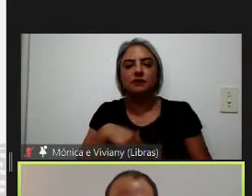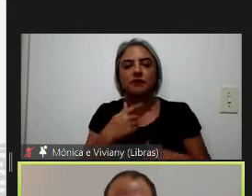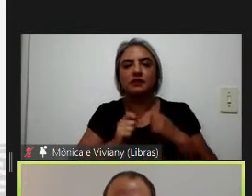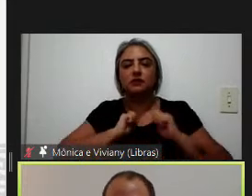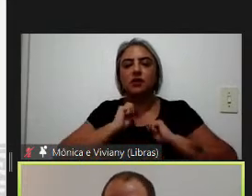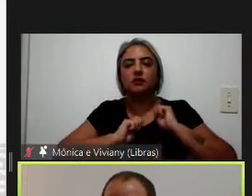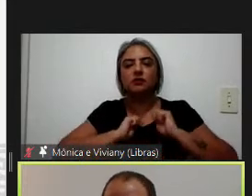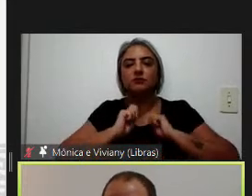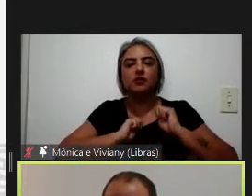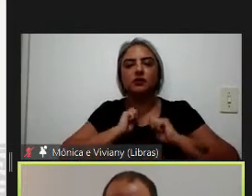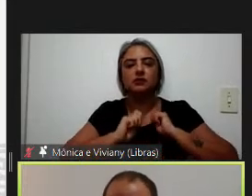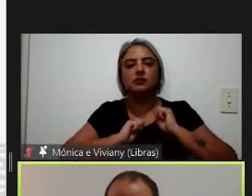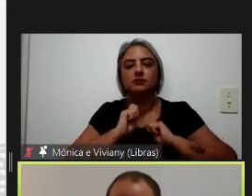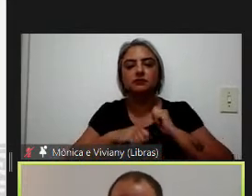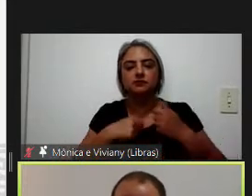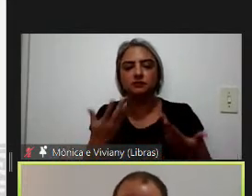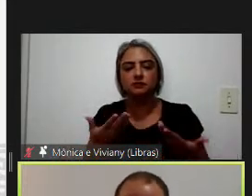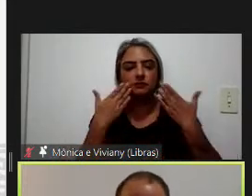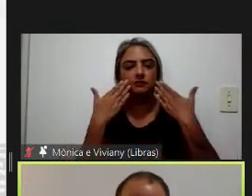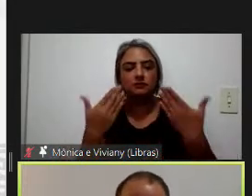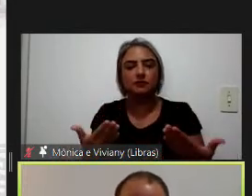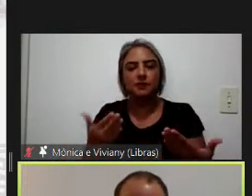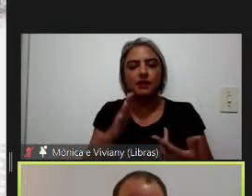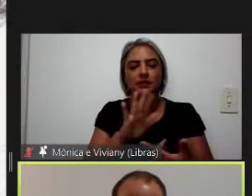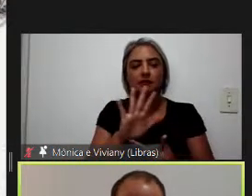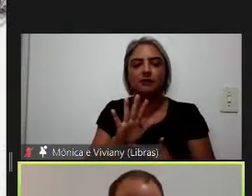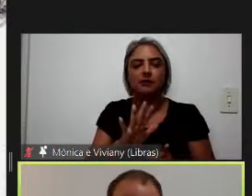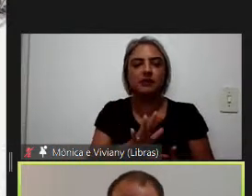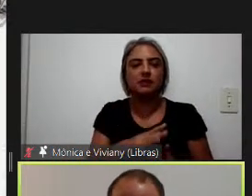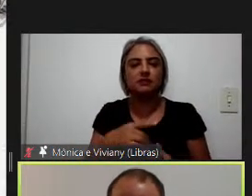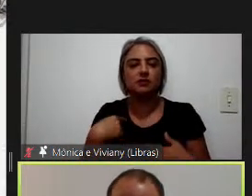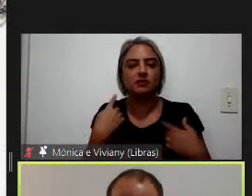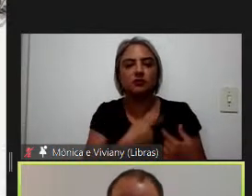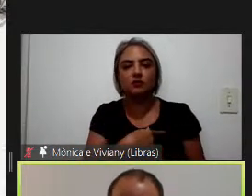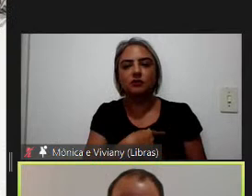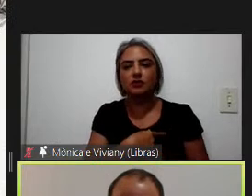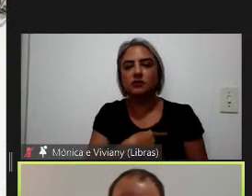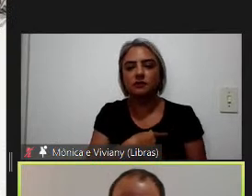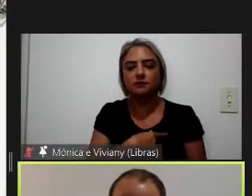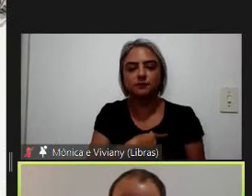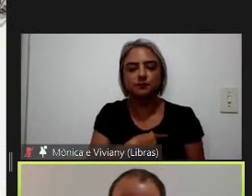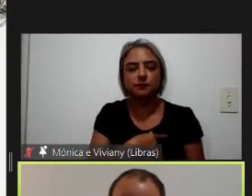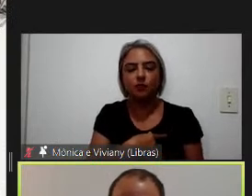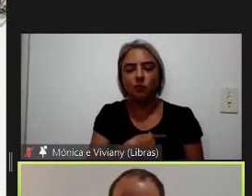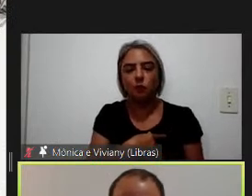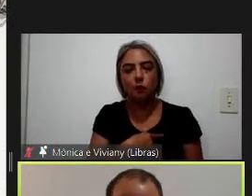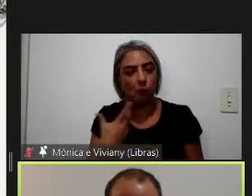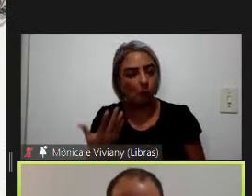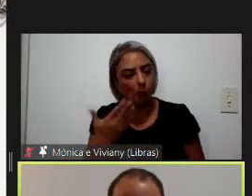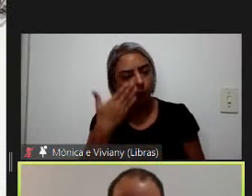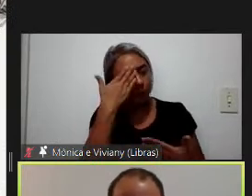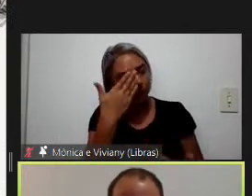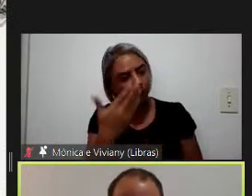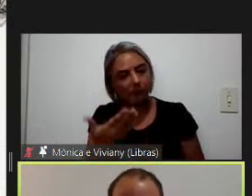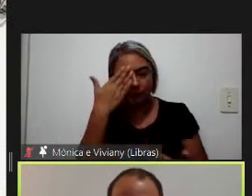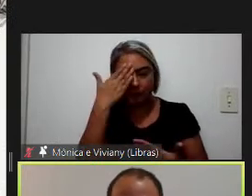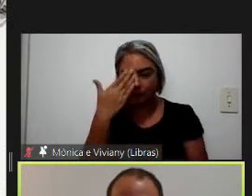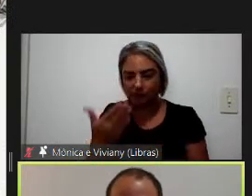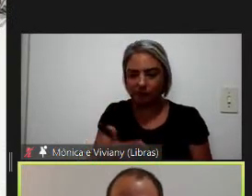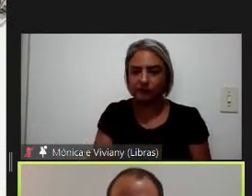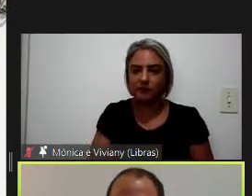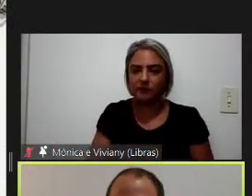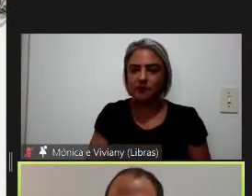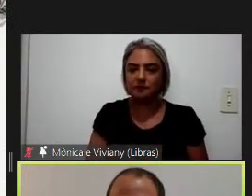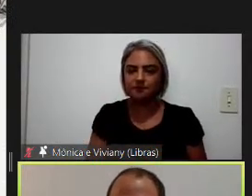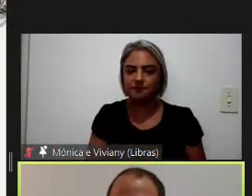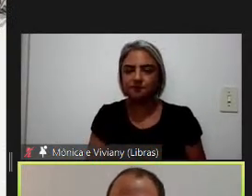will follow, and also the discussion. So thank you very much, and I'm also looking forward, of course, to your